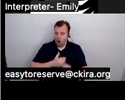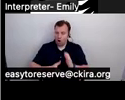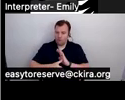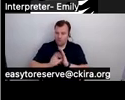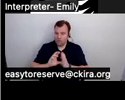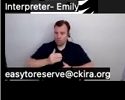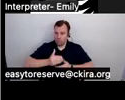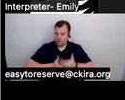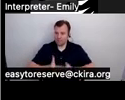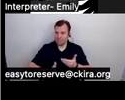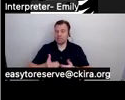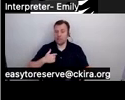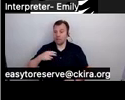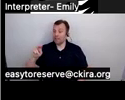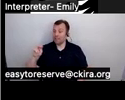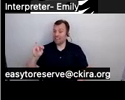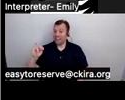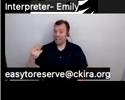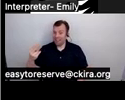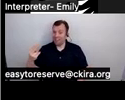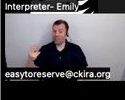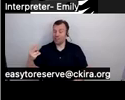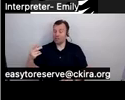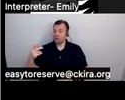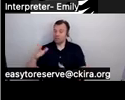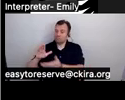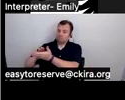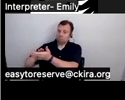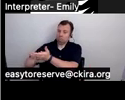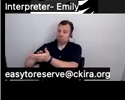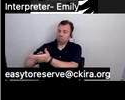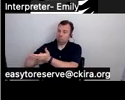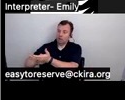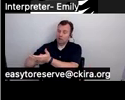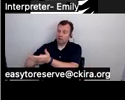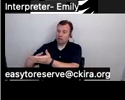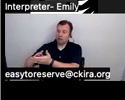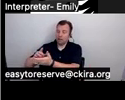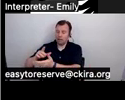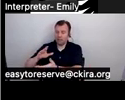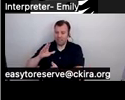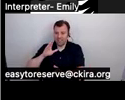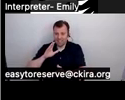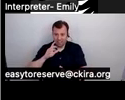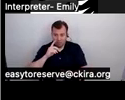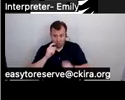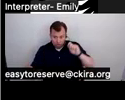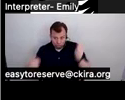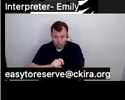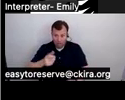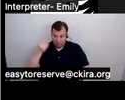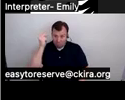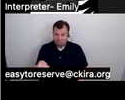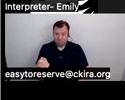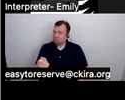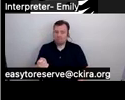this. I think it takes, change takes time, but I think these changes ultimately are going to really improve the process. And I think it's going to really level